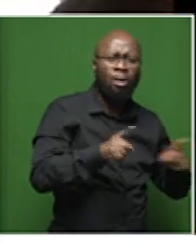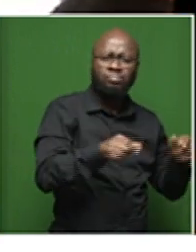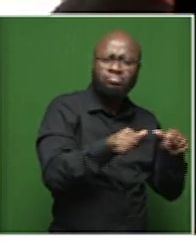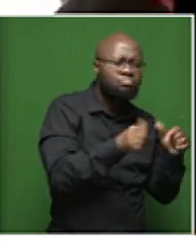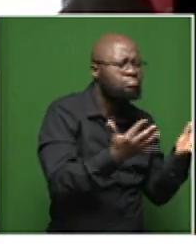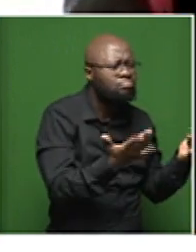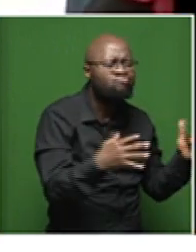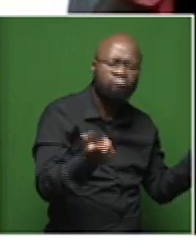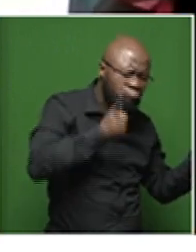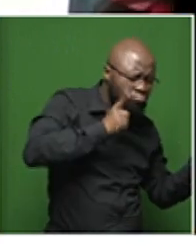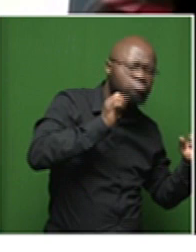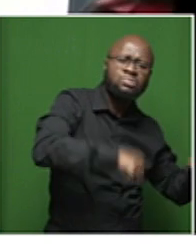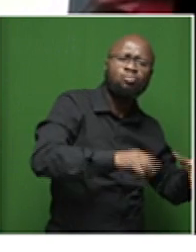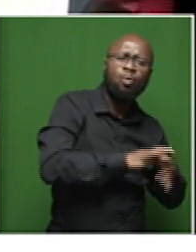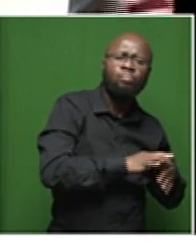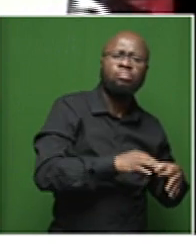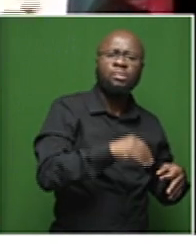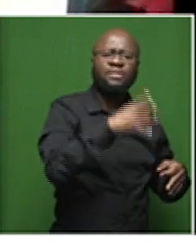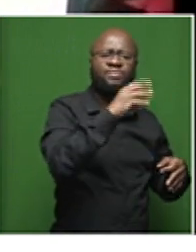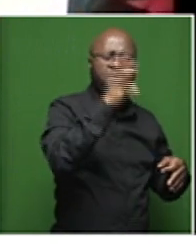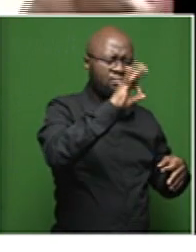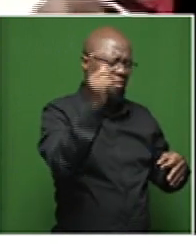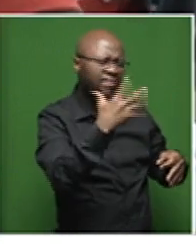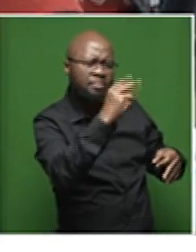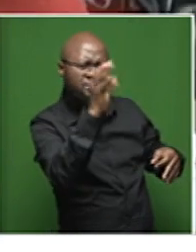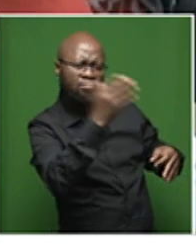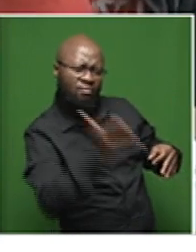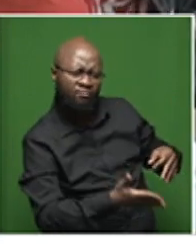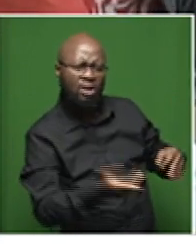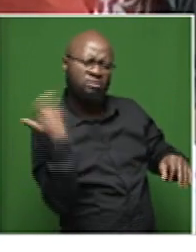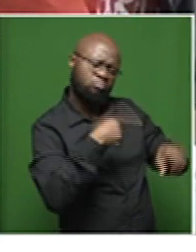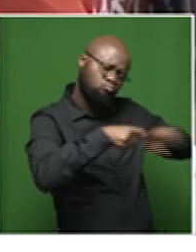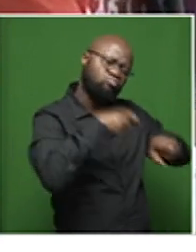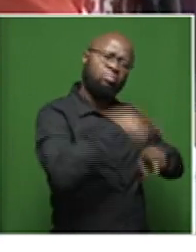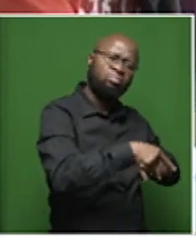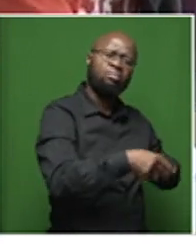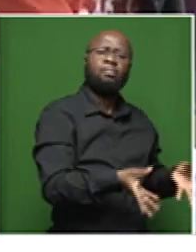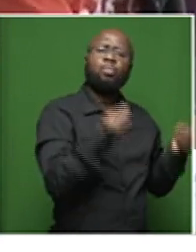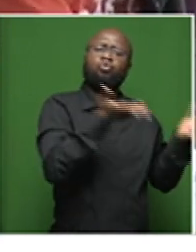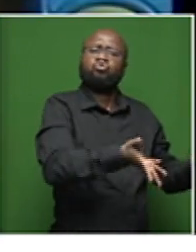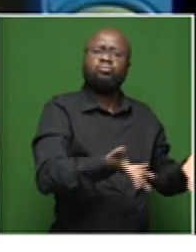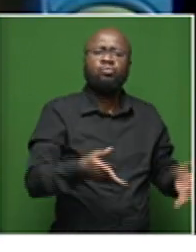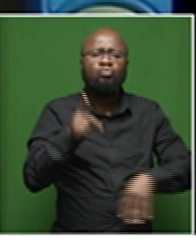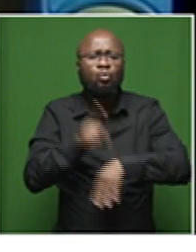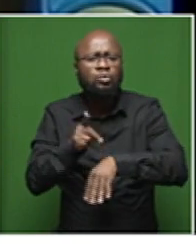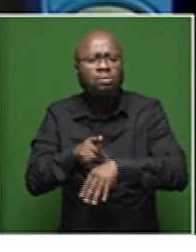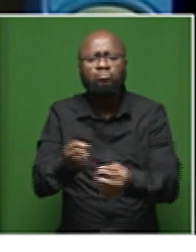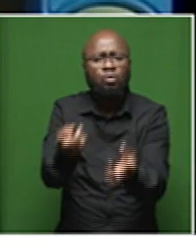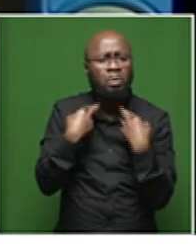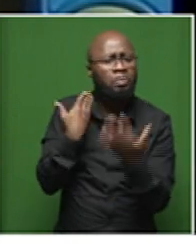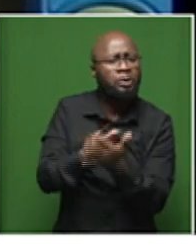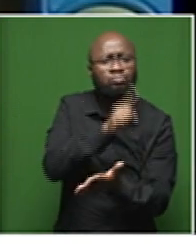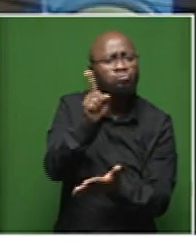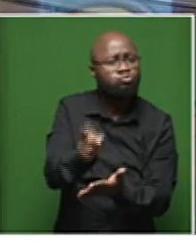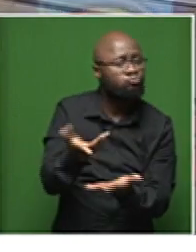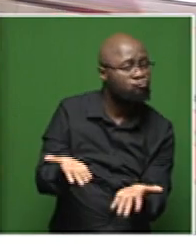It was 140/90. 140/90. All right. Kitlabutsa, Dr. Maya, you say root or ring. Okay, ma'am. All right,